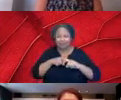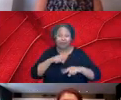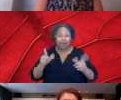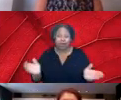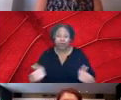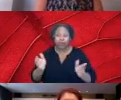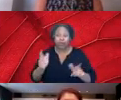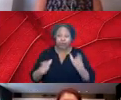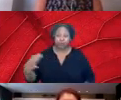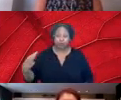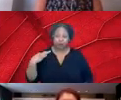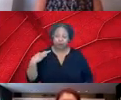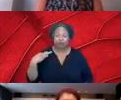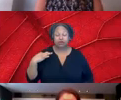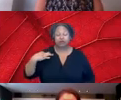to simply